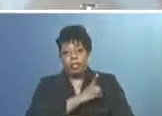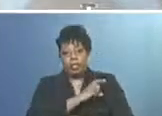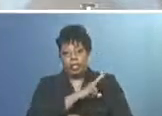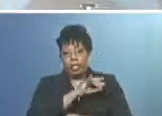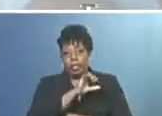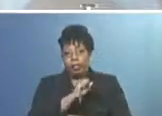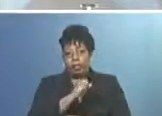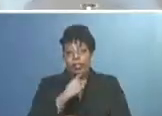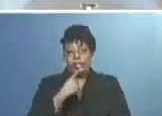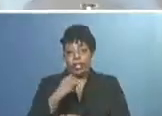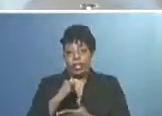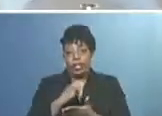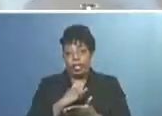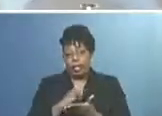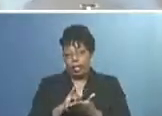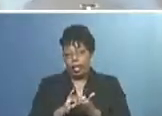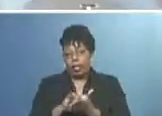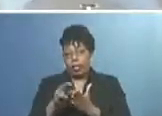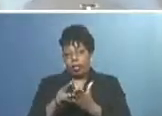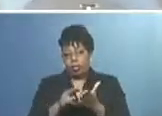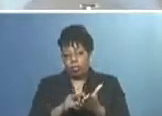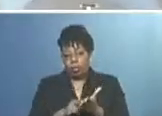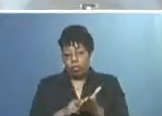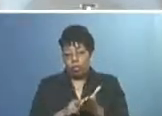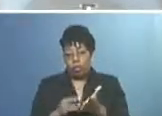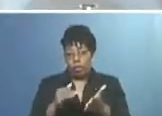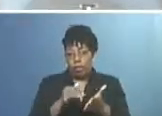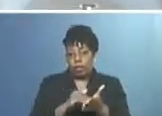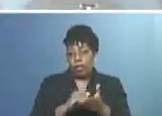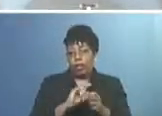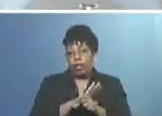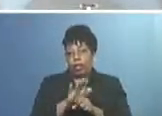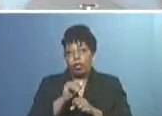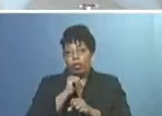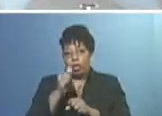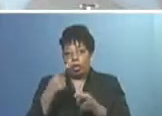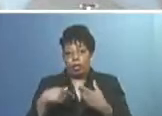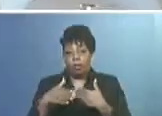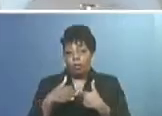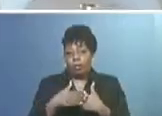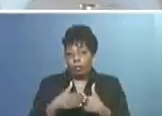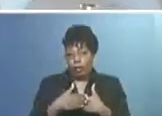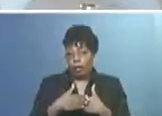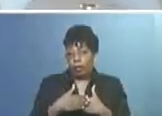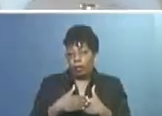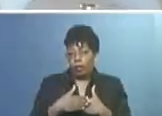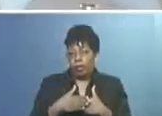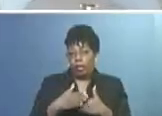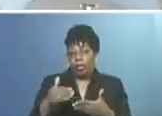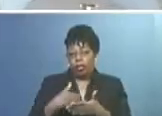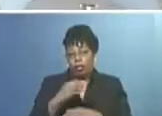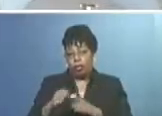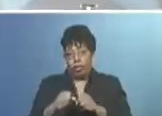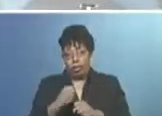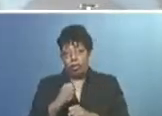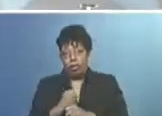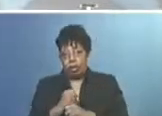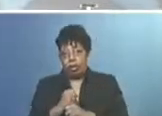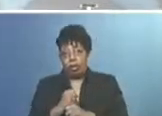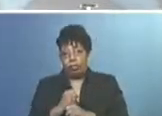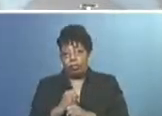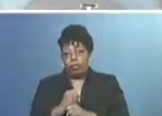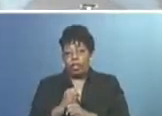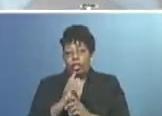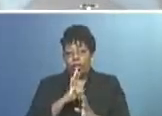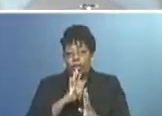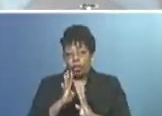says drastic measures taken to counter COVID-19 will not return in the year ahead. During a nationally televised address today,